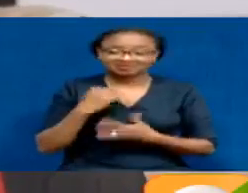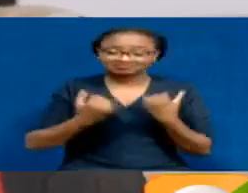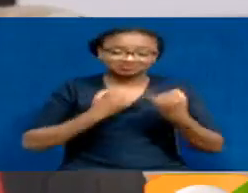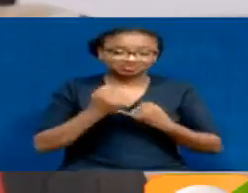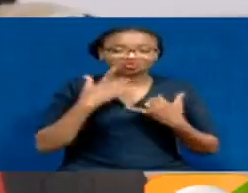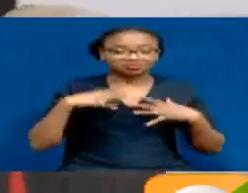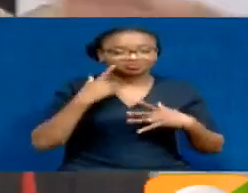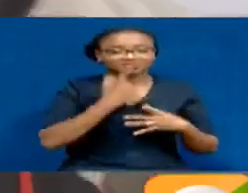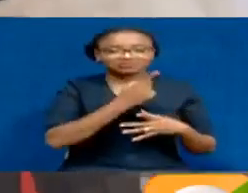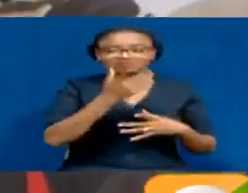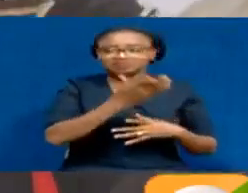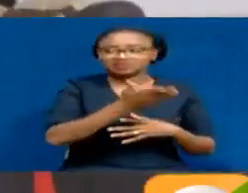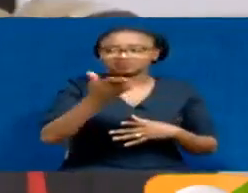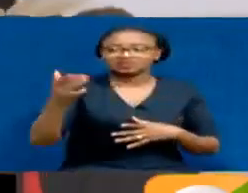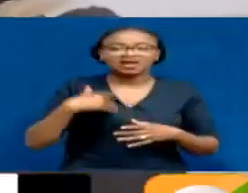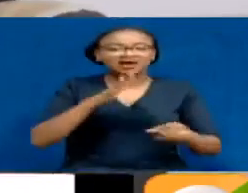stage.